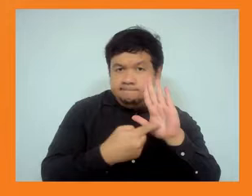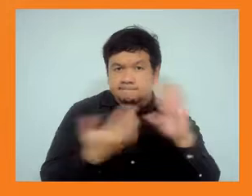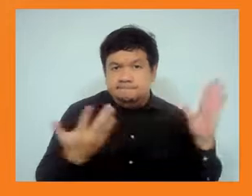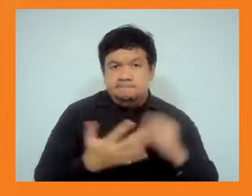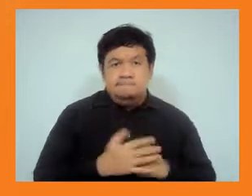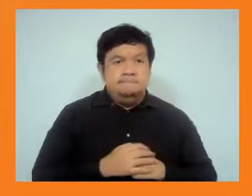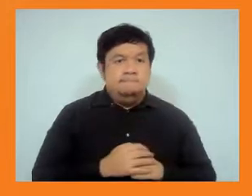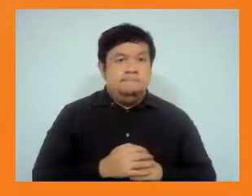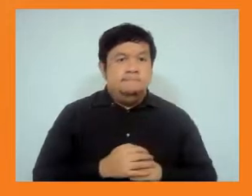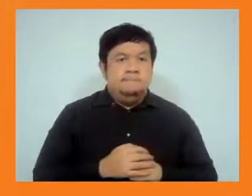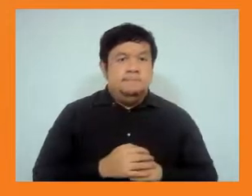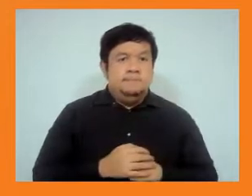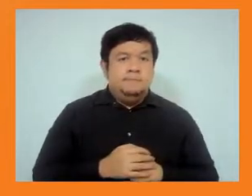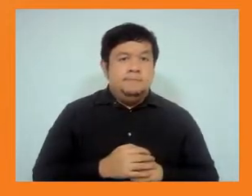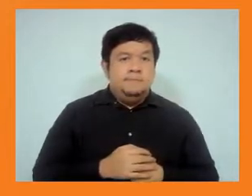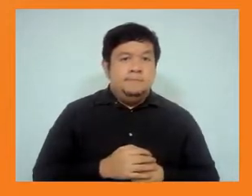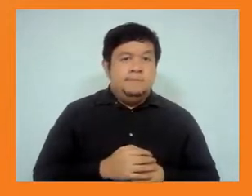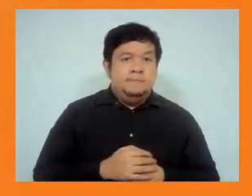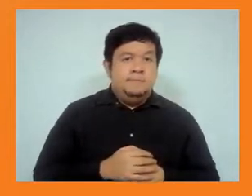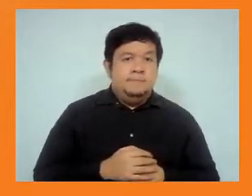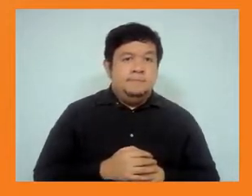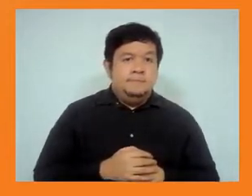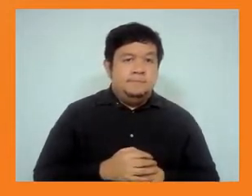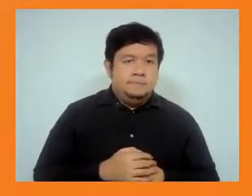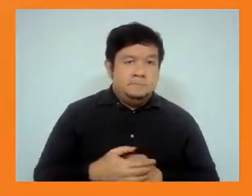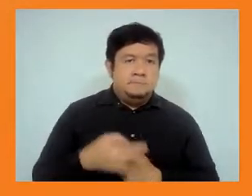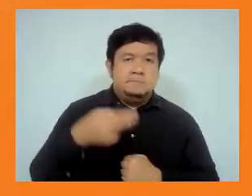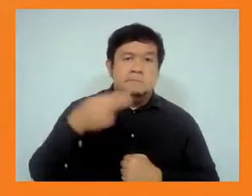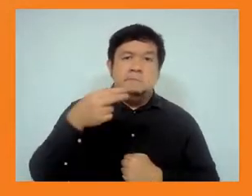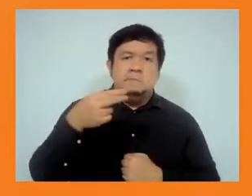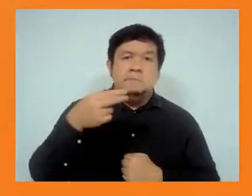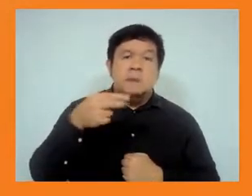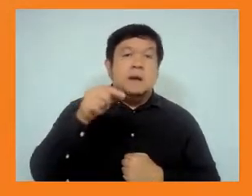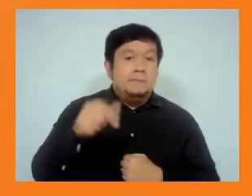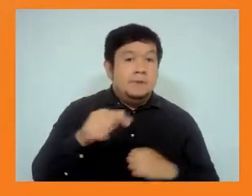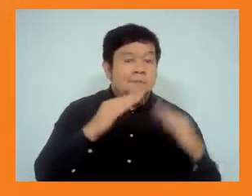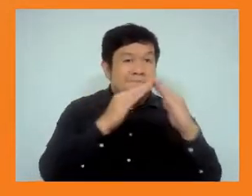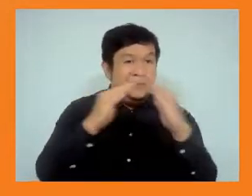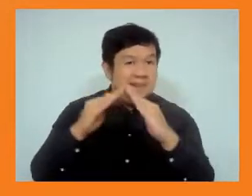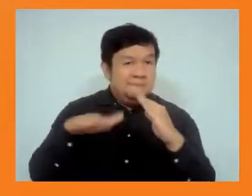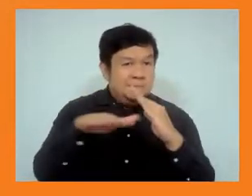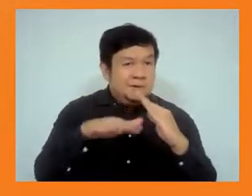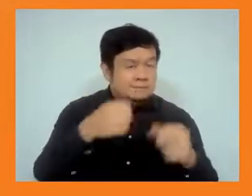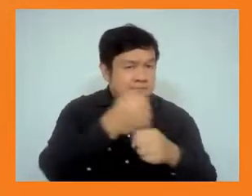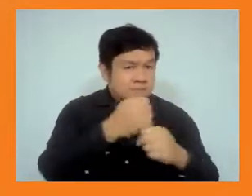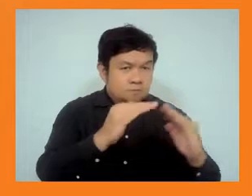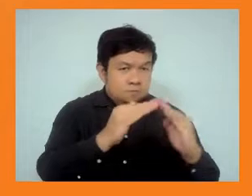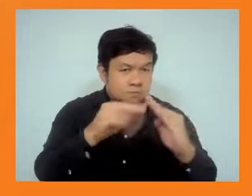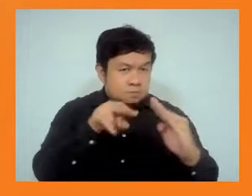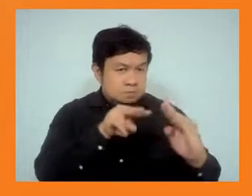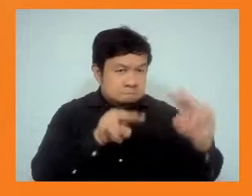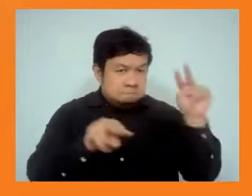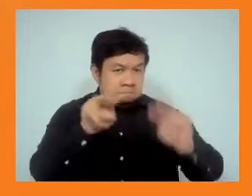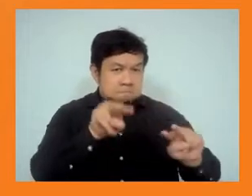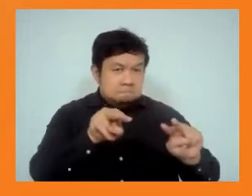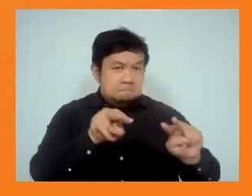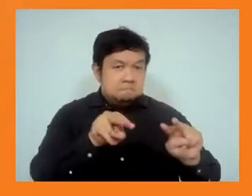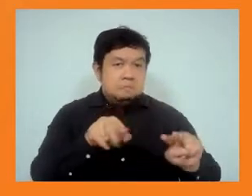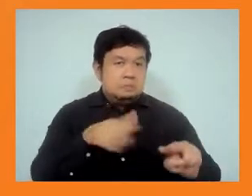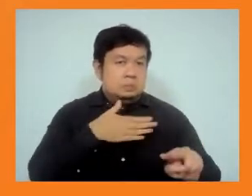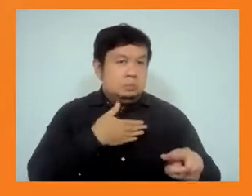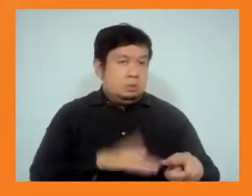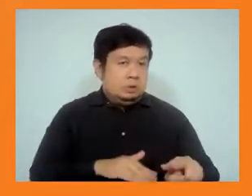to be more harmonized. But this very much means upwards harmonization. And we need to strive towards having